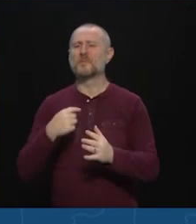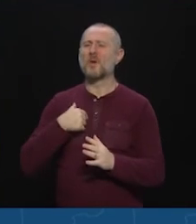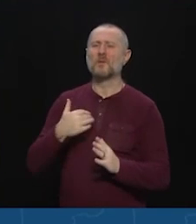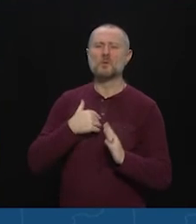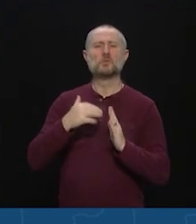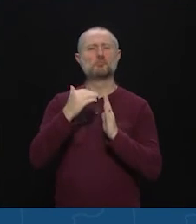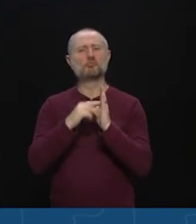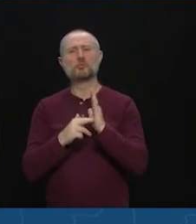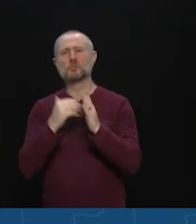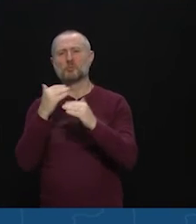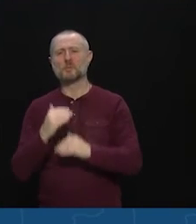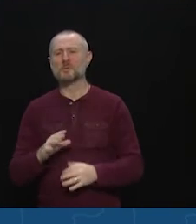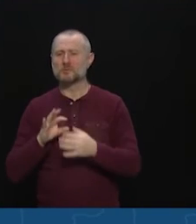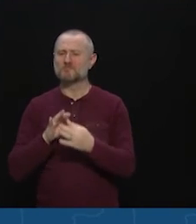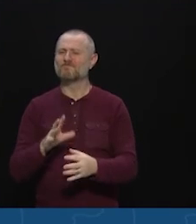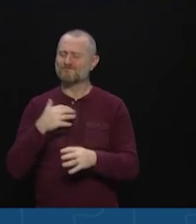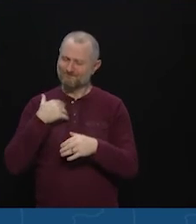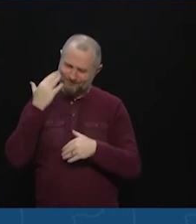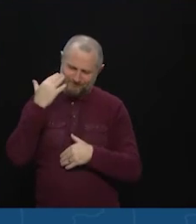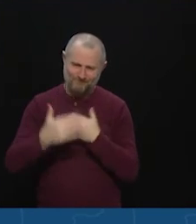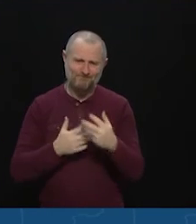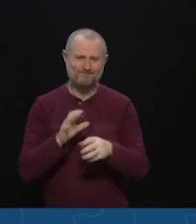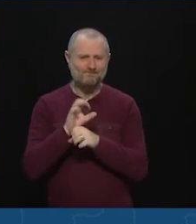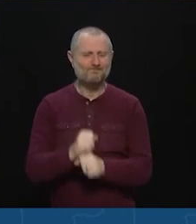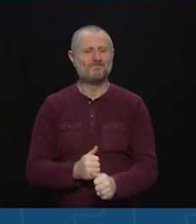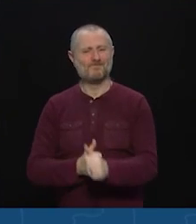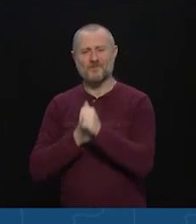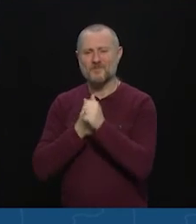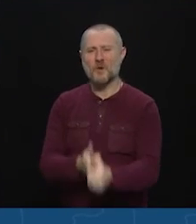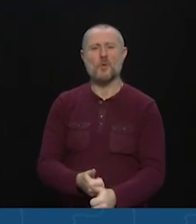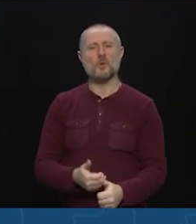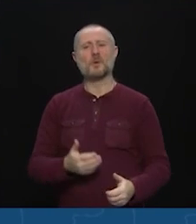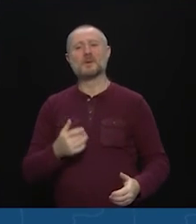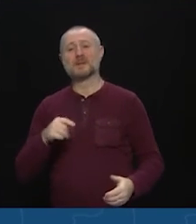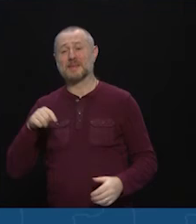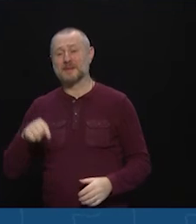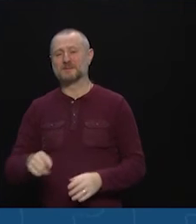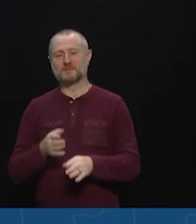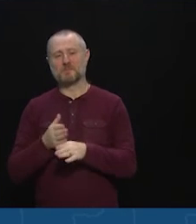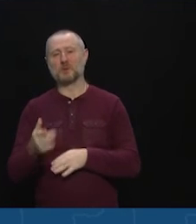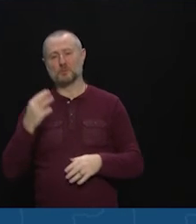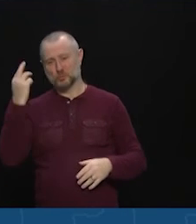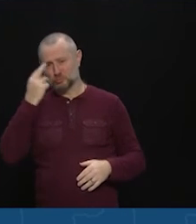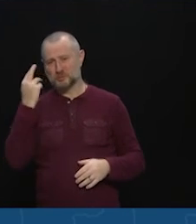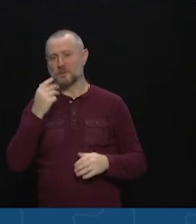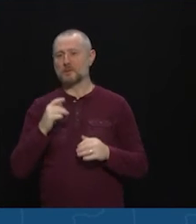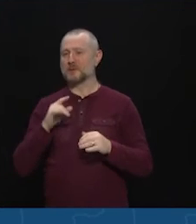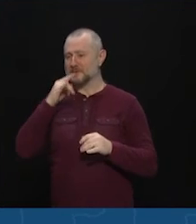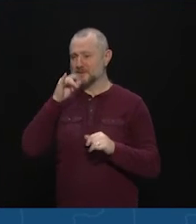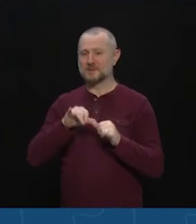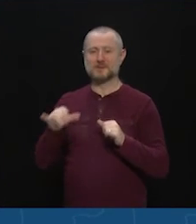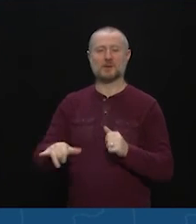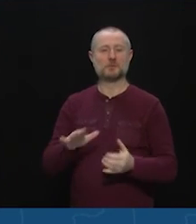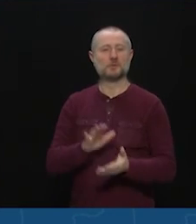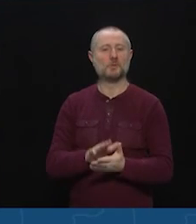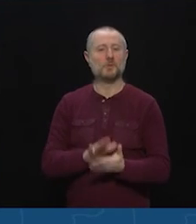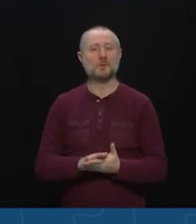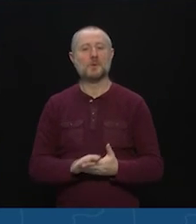Follow for the main reason, this is why we have kids in schools. Look at what's happening around the rest of the